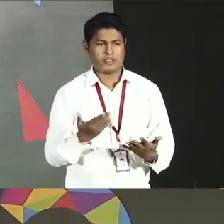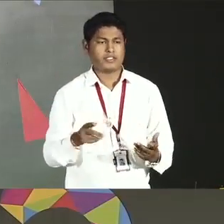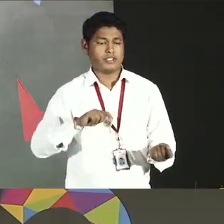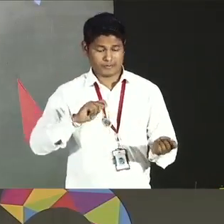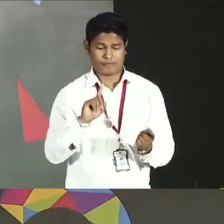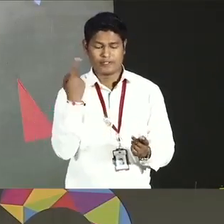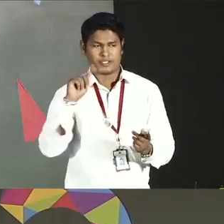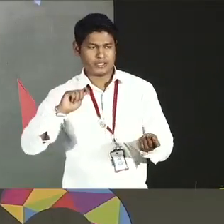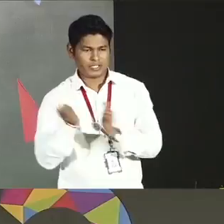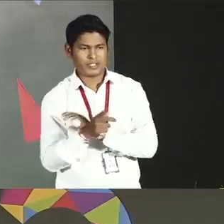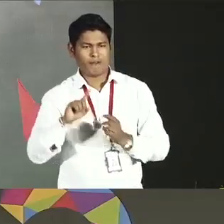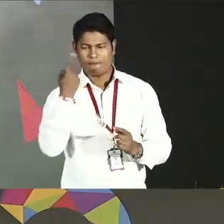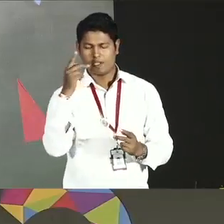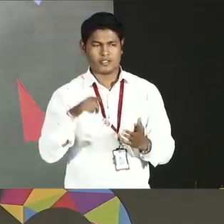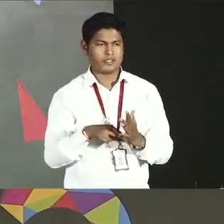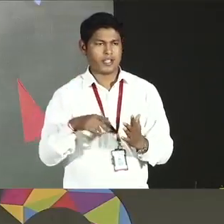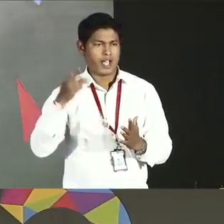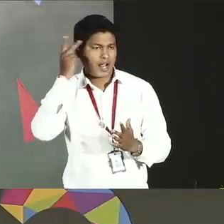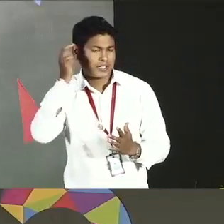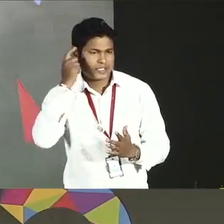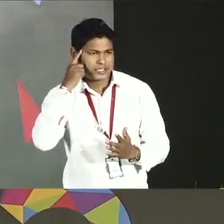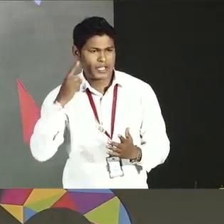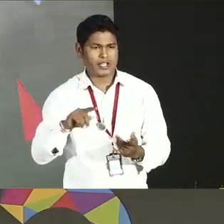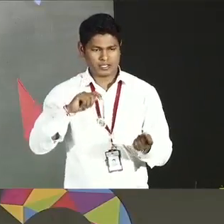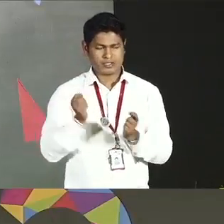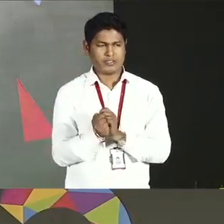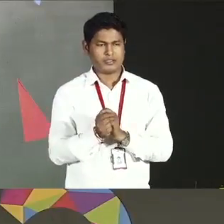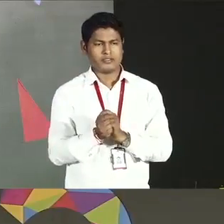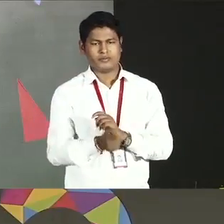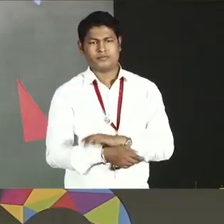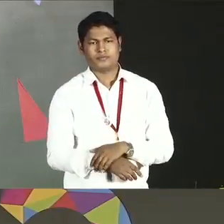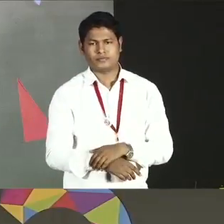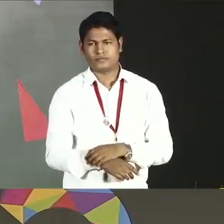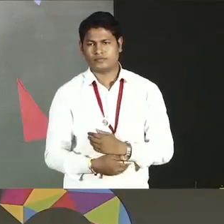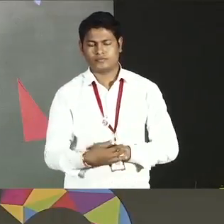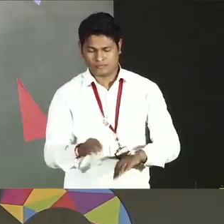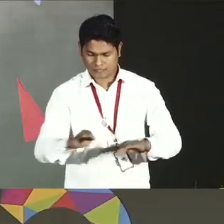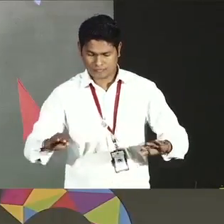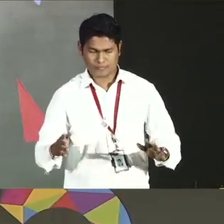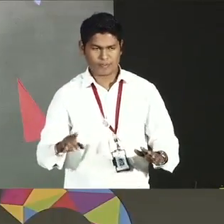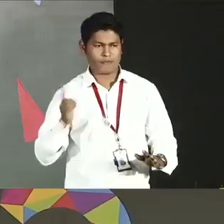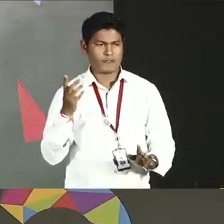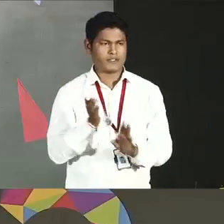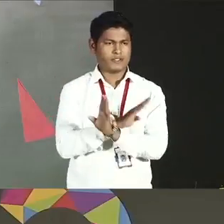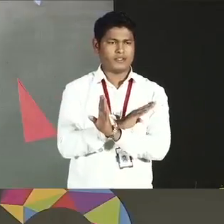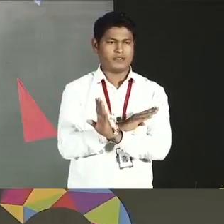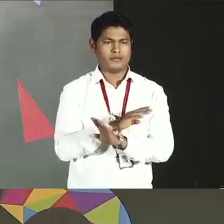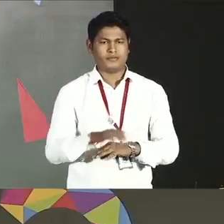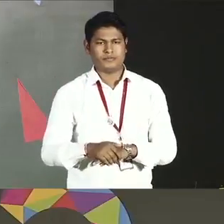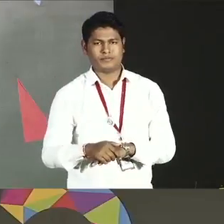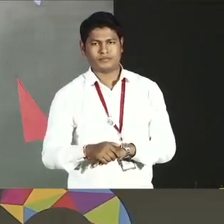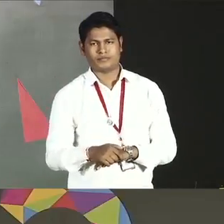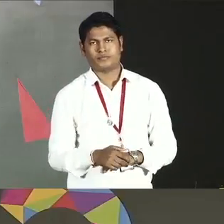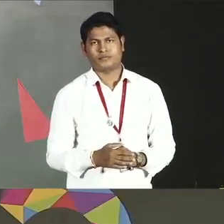need is we just need to change the process. Parents need to get these answers earlier because parents are the greatest stakeholder